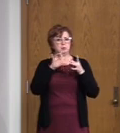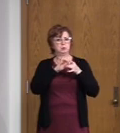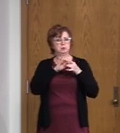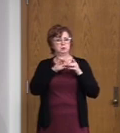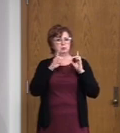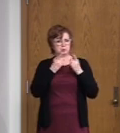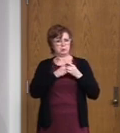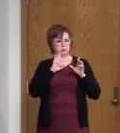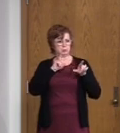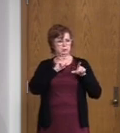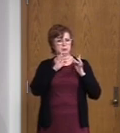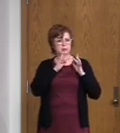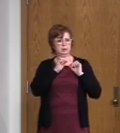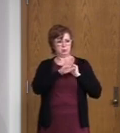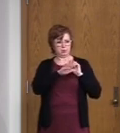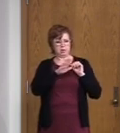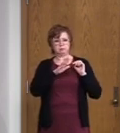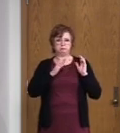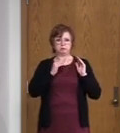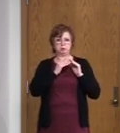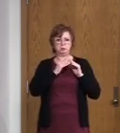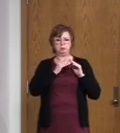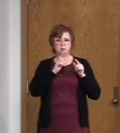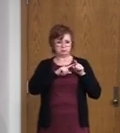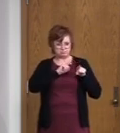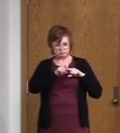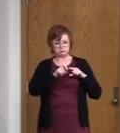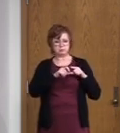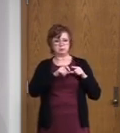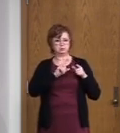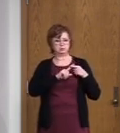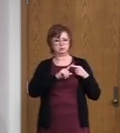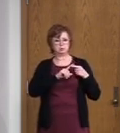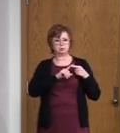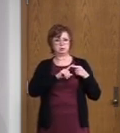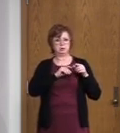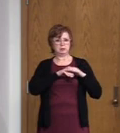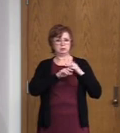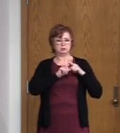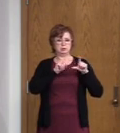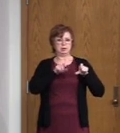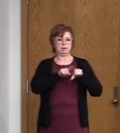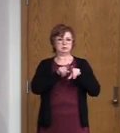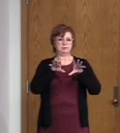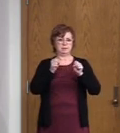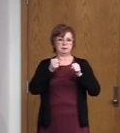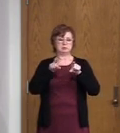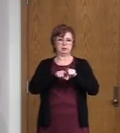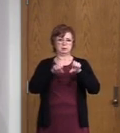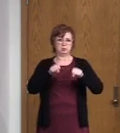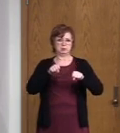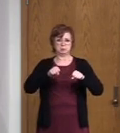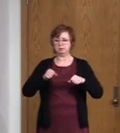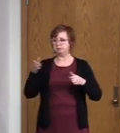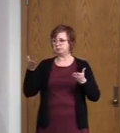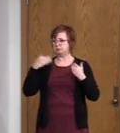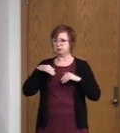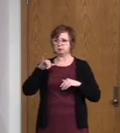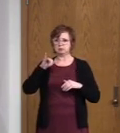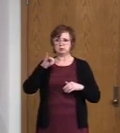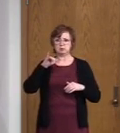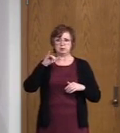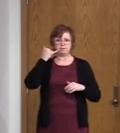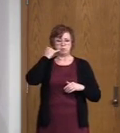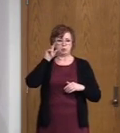communities to make sure that they have access to testing as quickly as possible. Take our next question on the